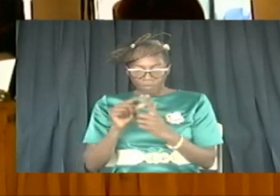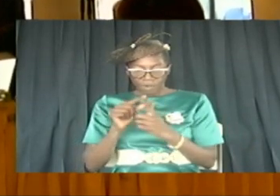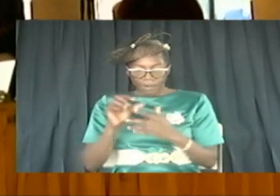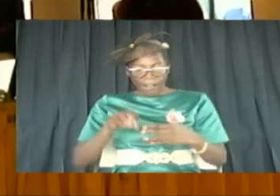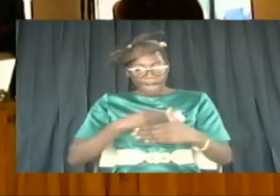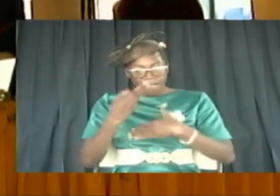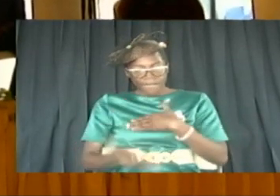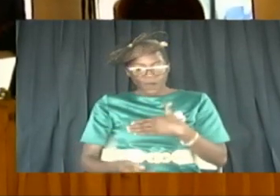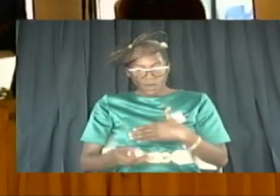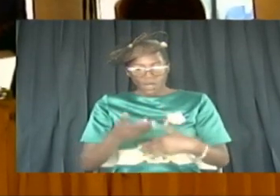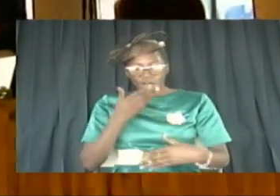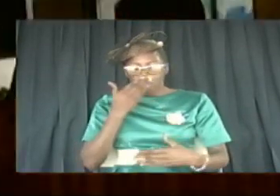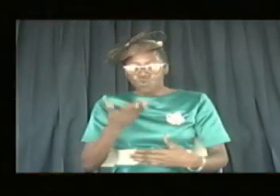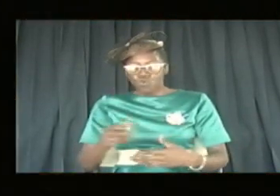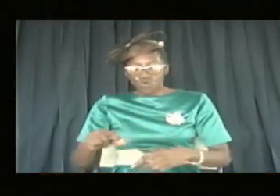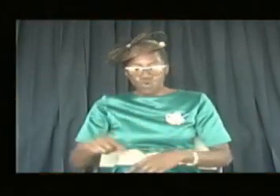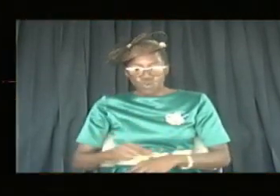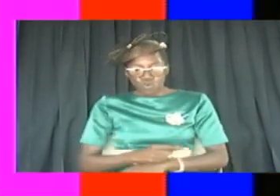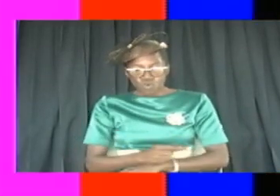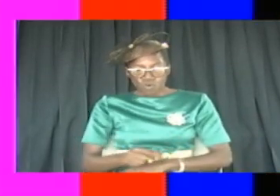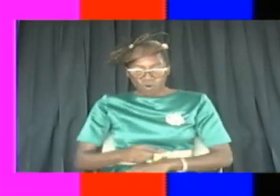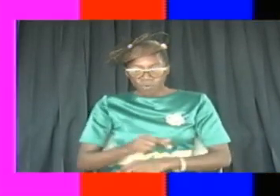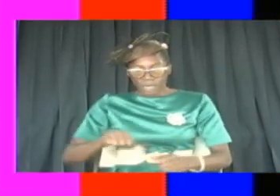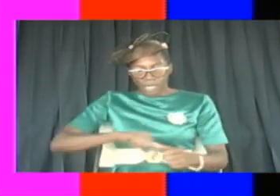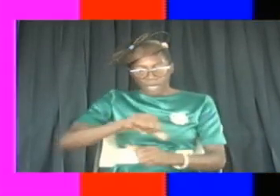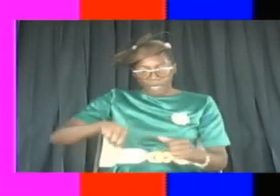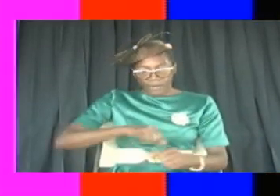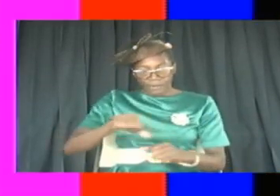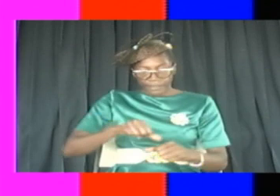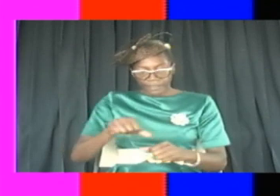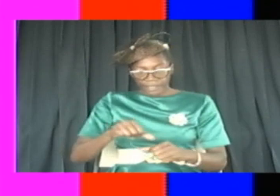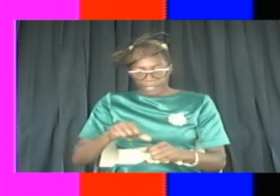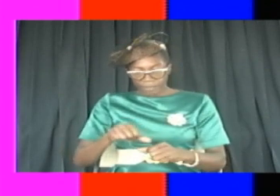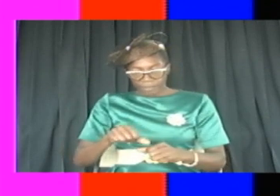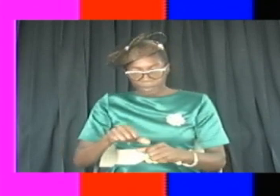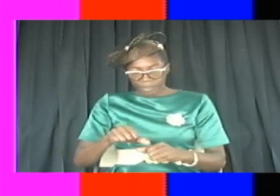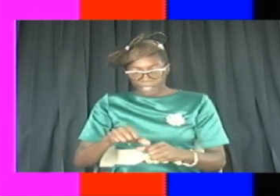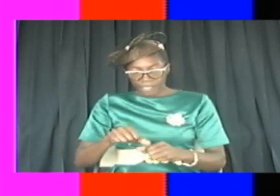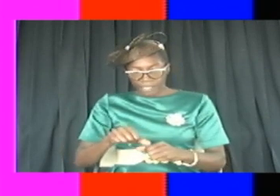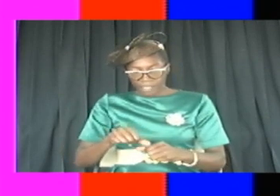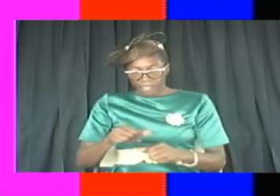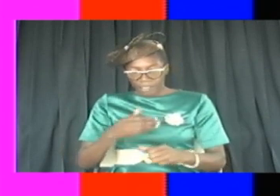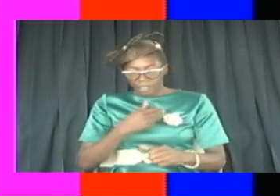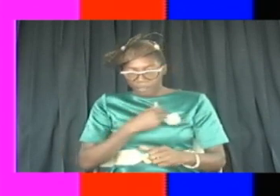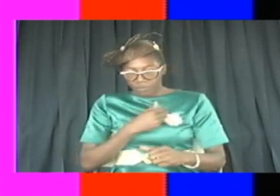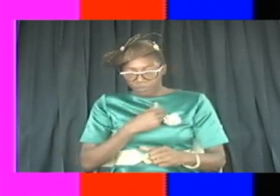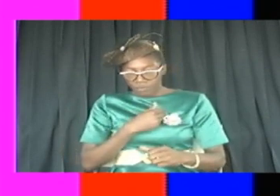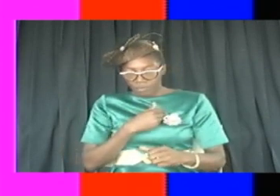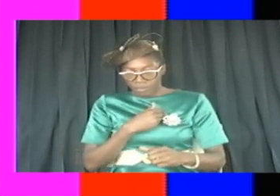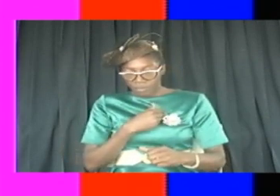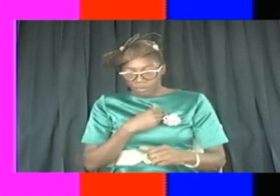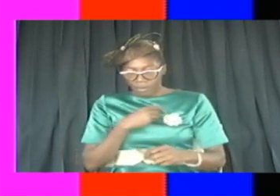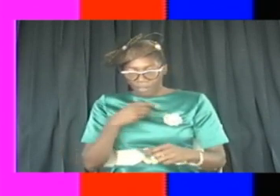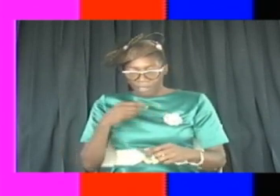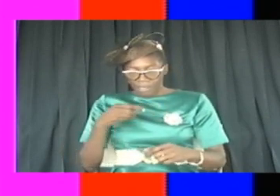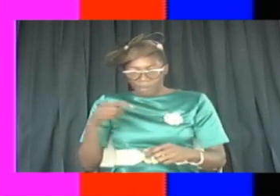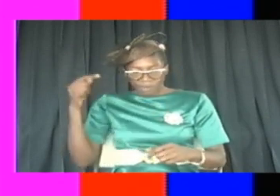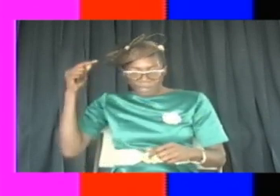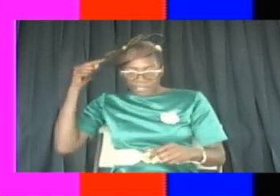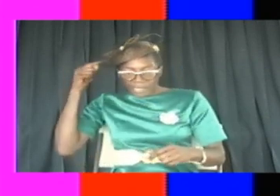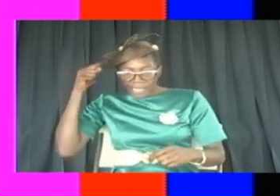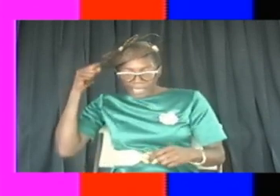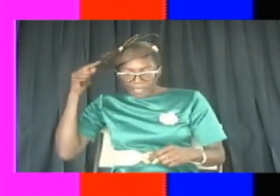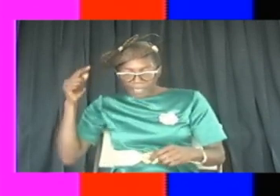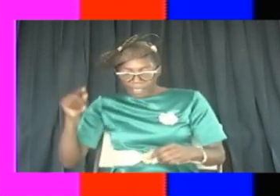good ground. Anoint him, Lord, I pray, from the crown of his head to the soles of his feet. Let him speak,